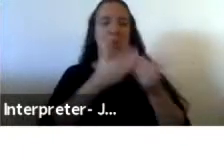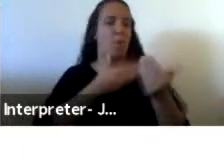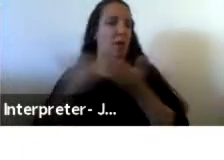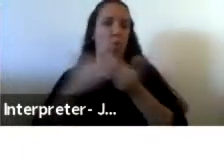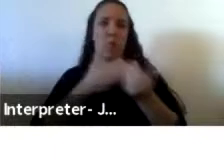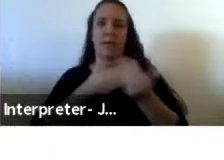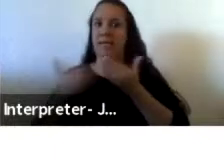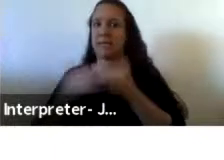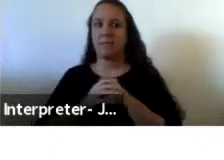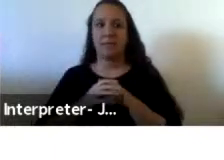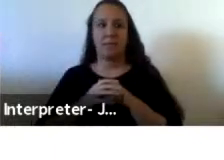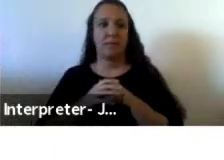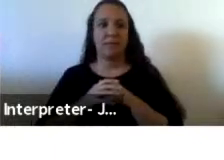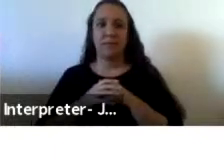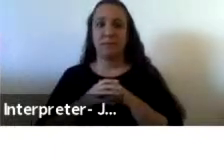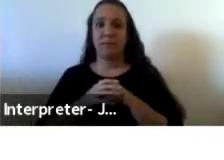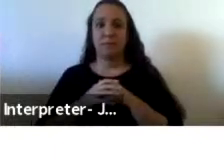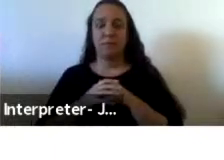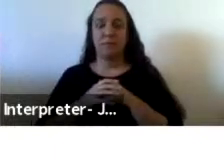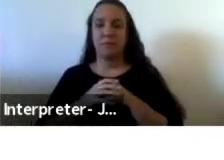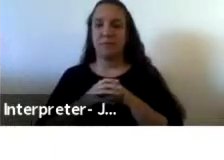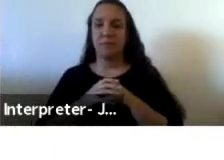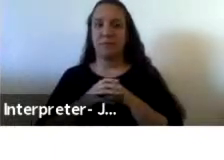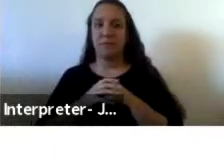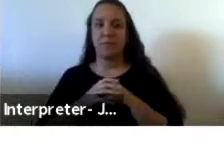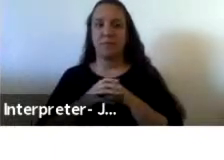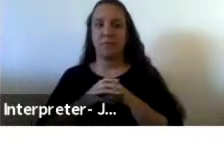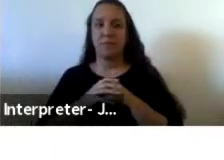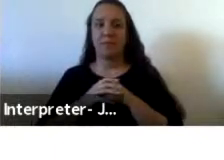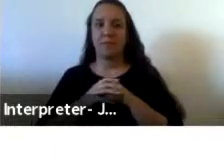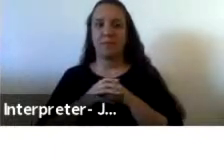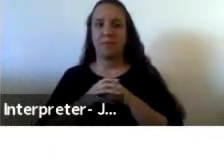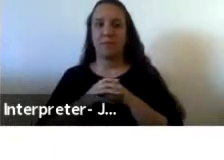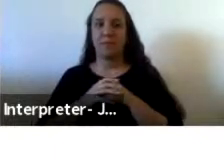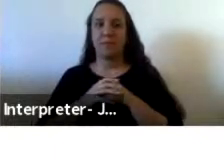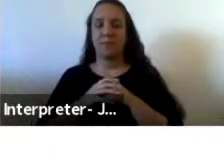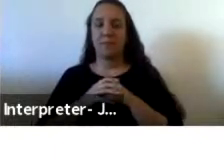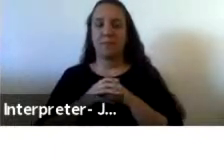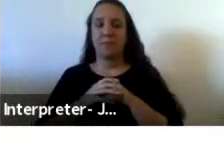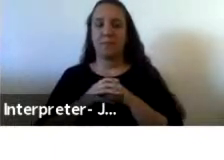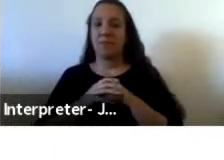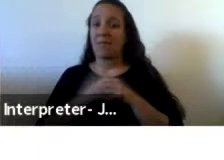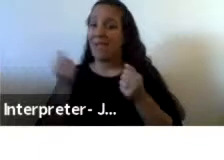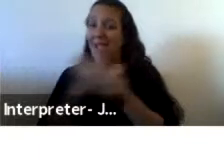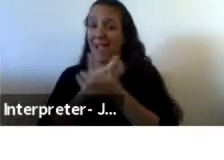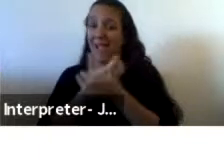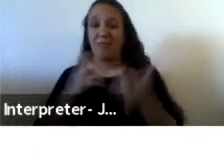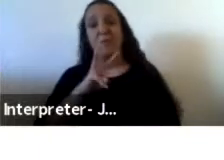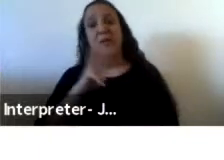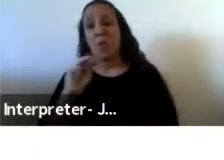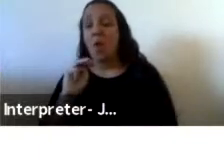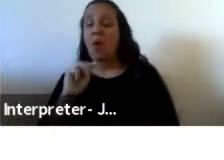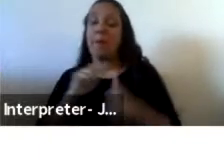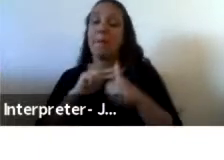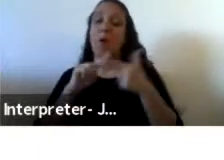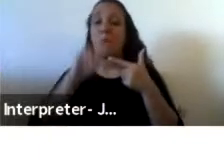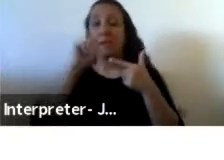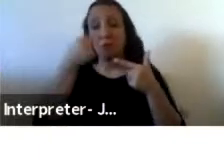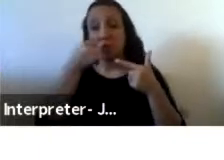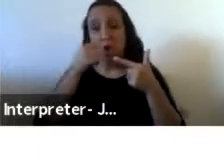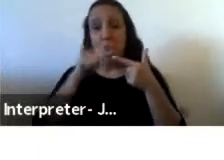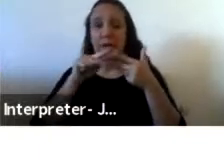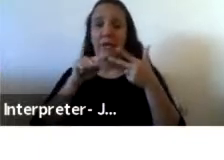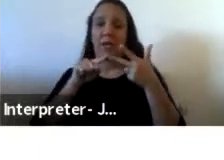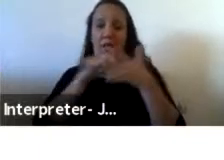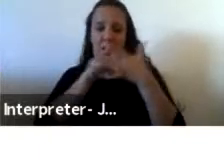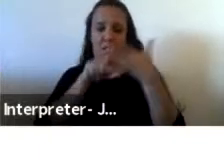it's something that I definitely need, that's one of the main things right now. And if you look at everybody from Walmart to Target, to every